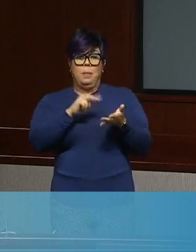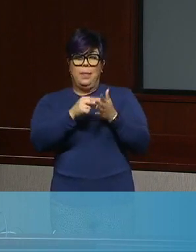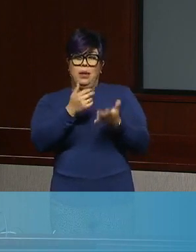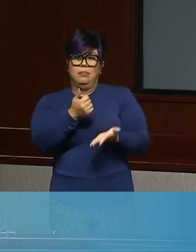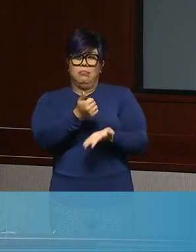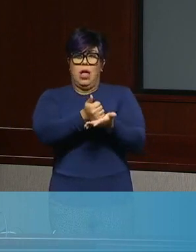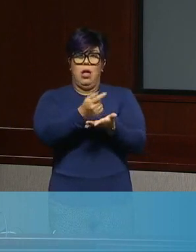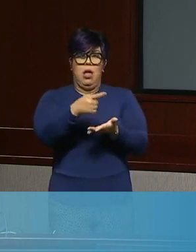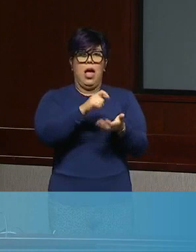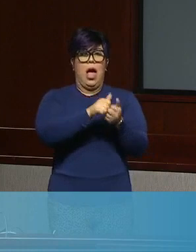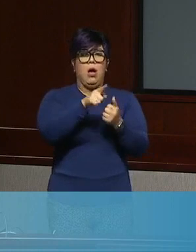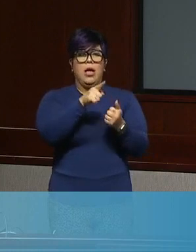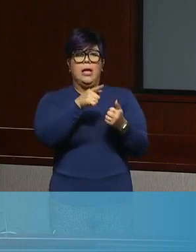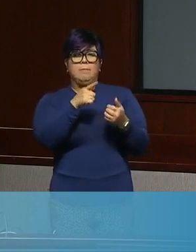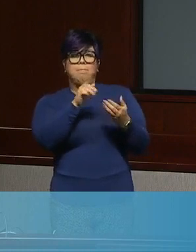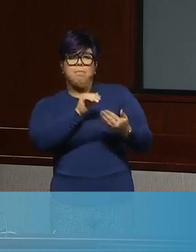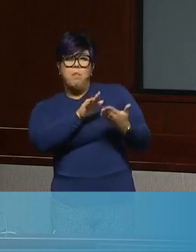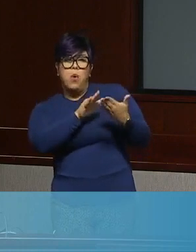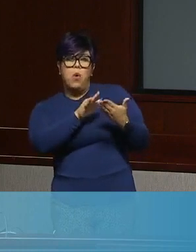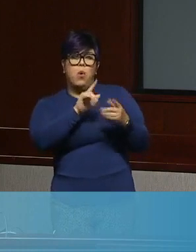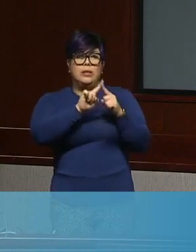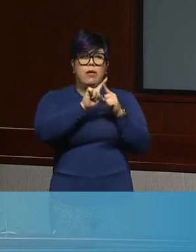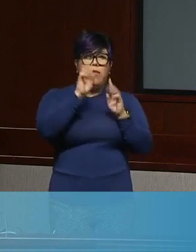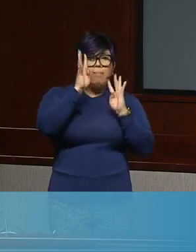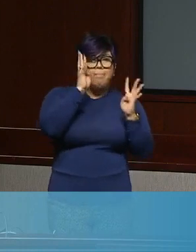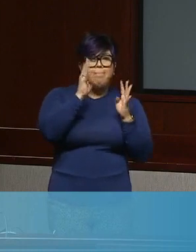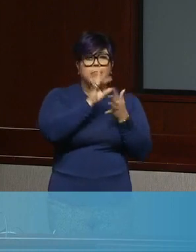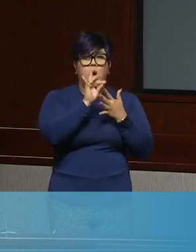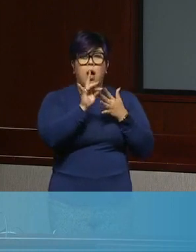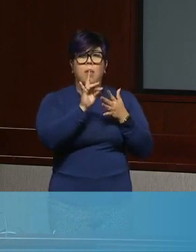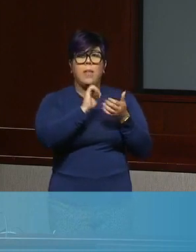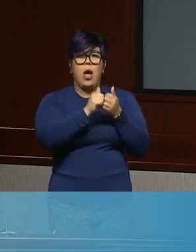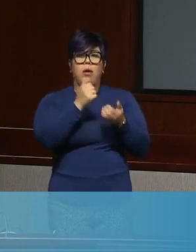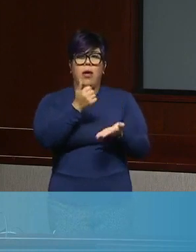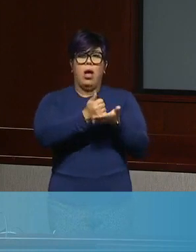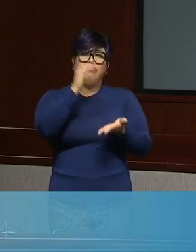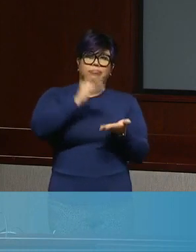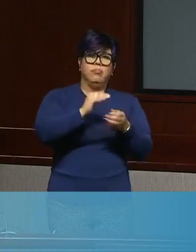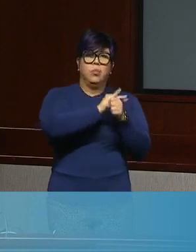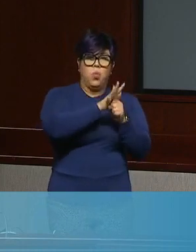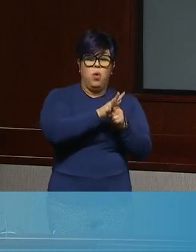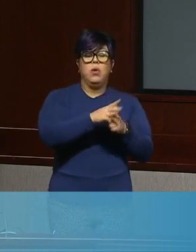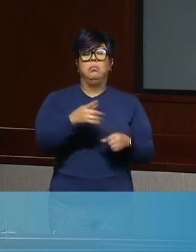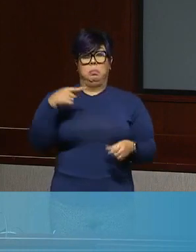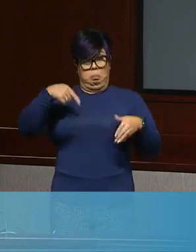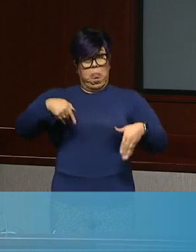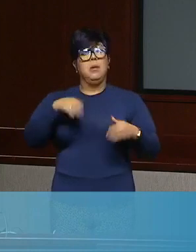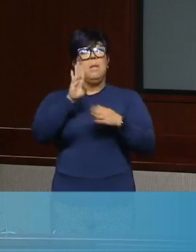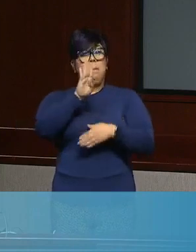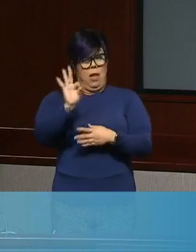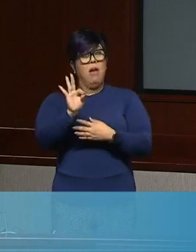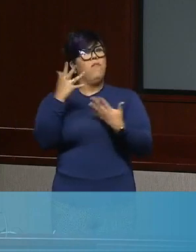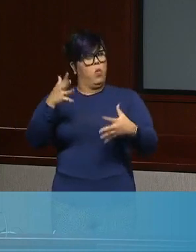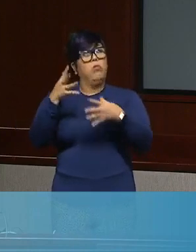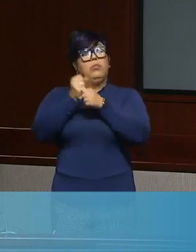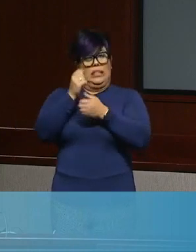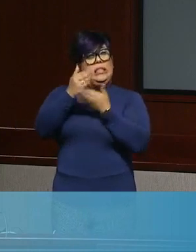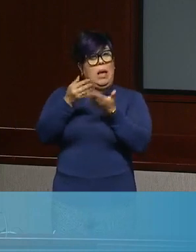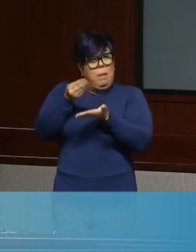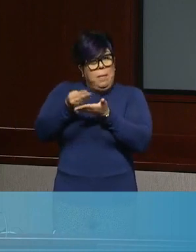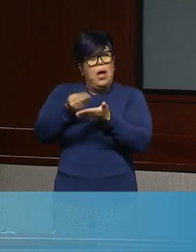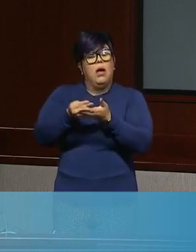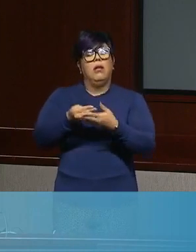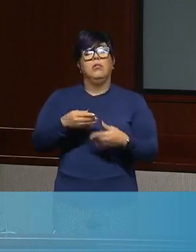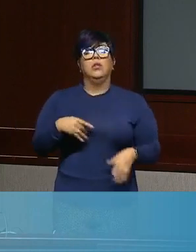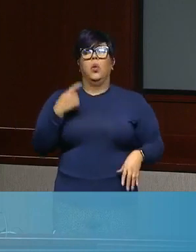and other impacts of COVID-19. The city of Bakersfield has received some of this funding, and on August 12th, the Bakersfield